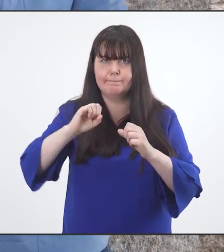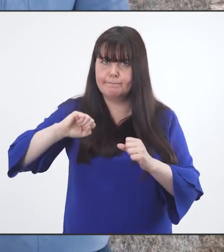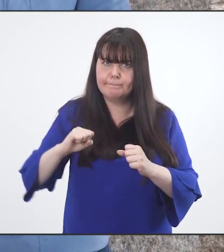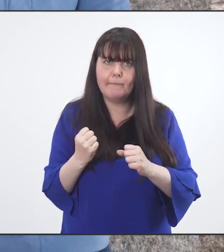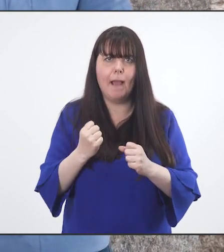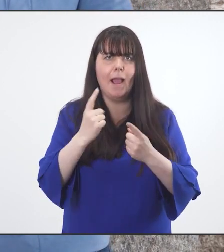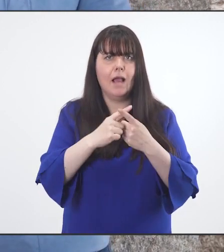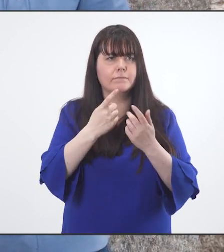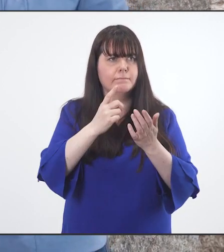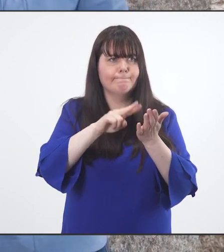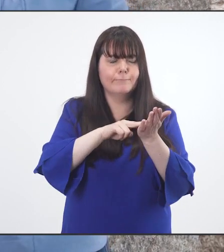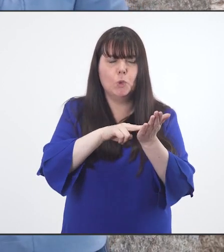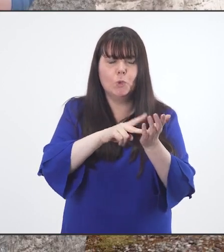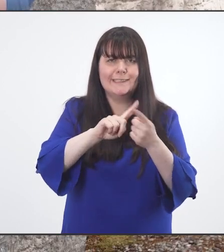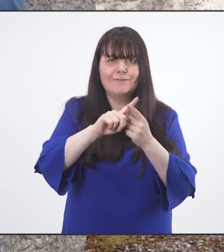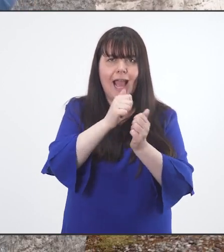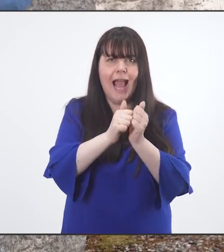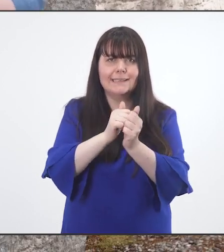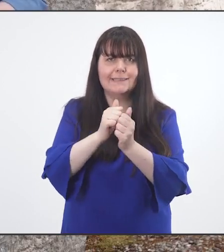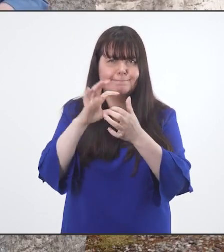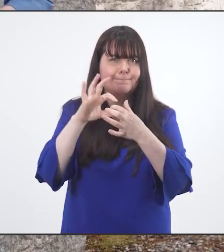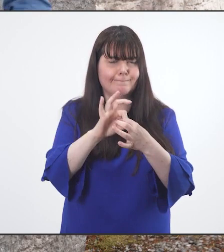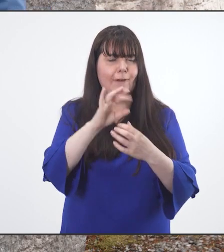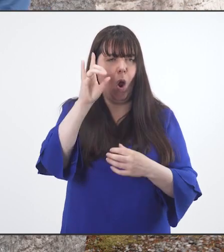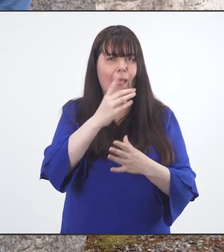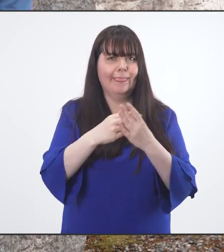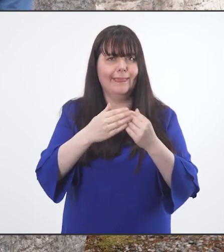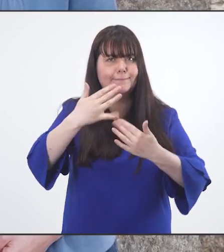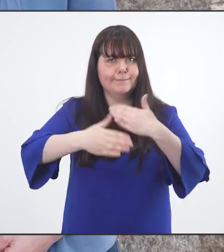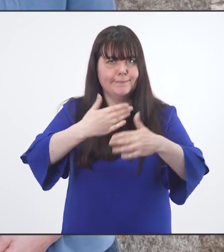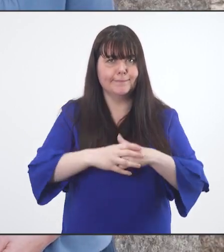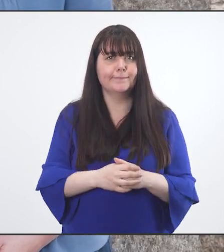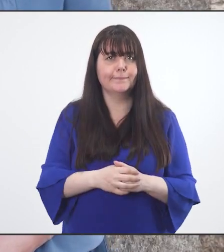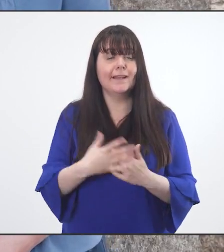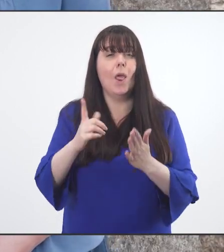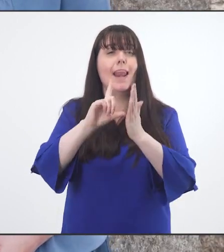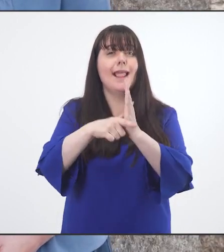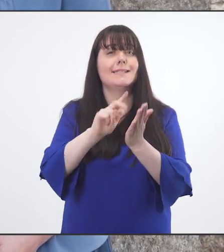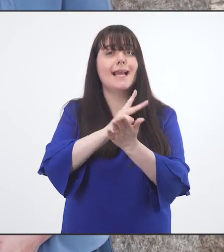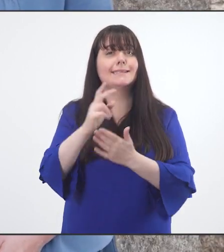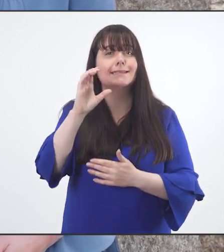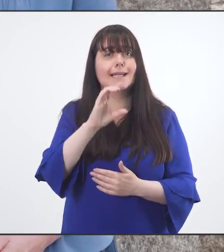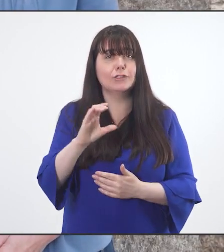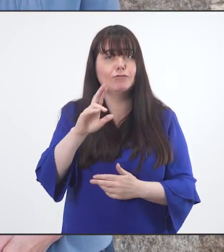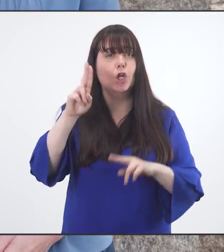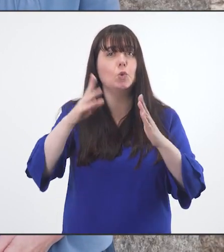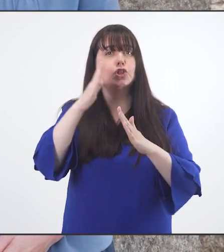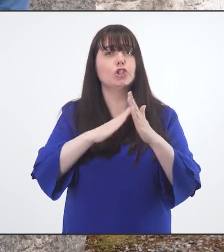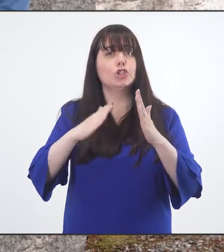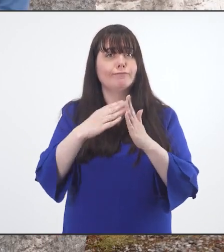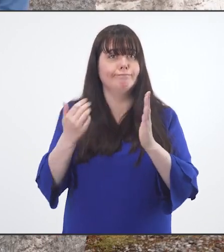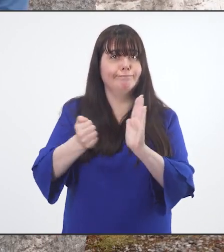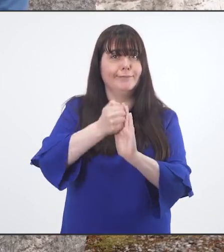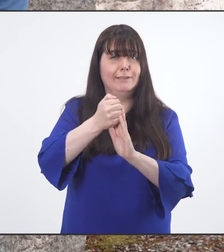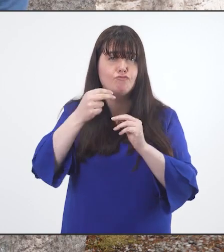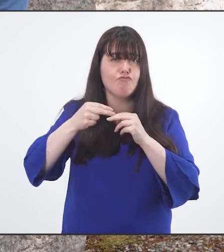here, and that various different activities to do with the veneration of the relics were carried out. Now, in the late 18th century,